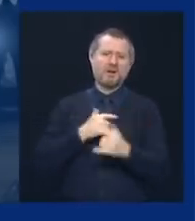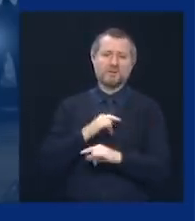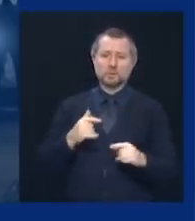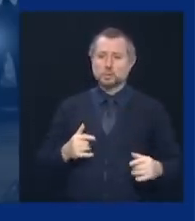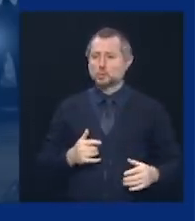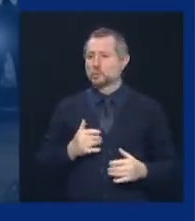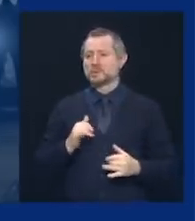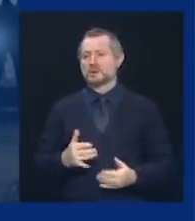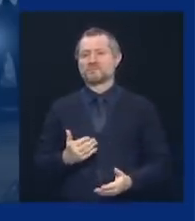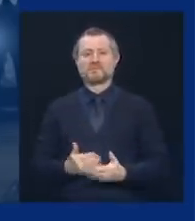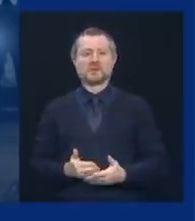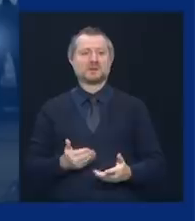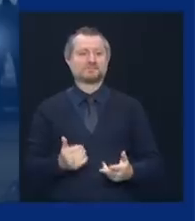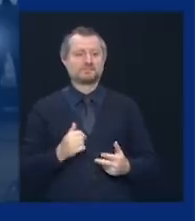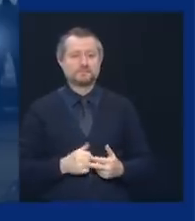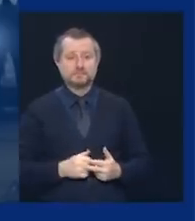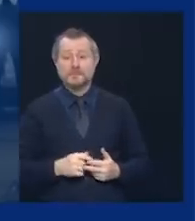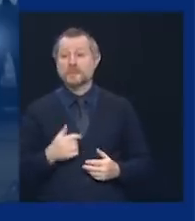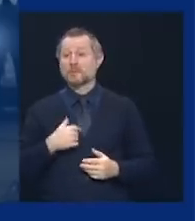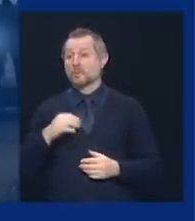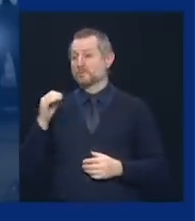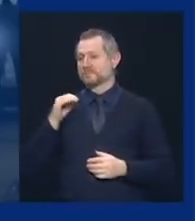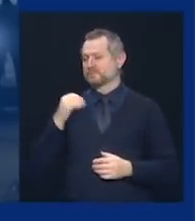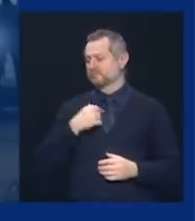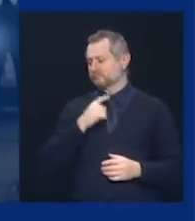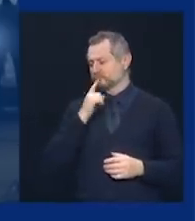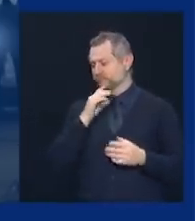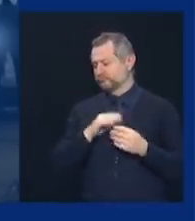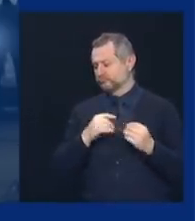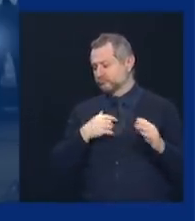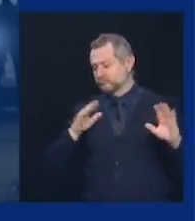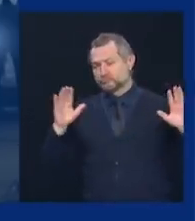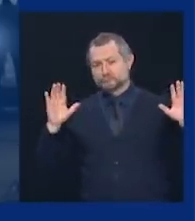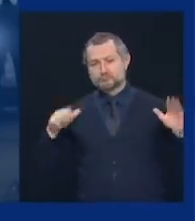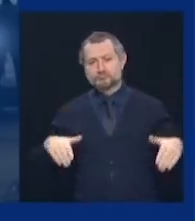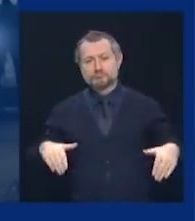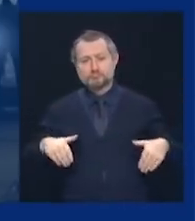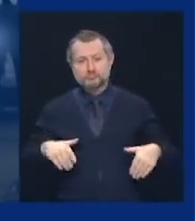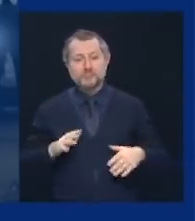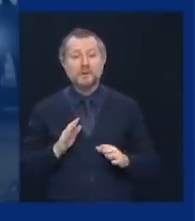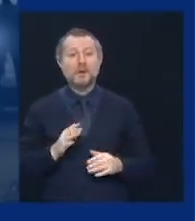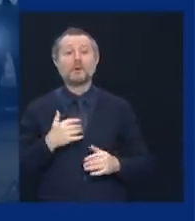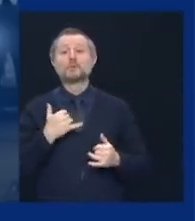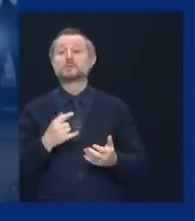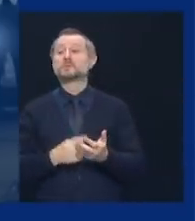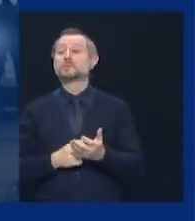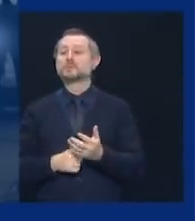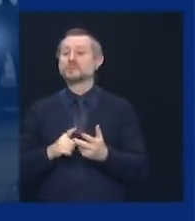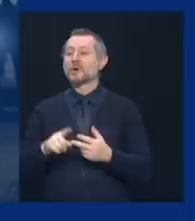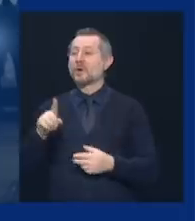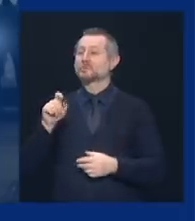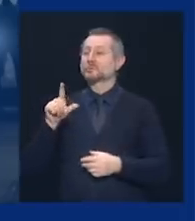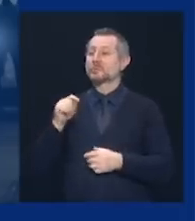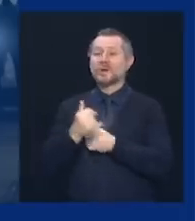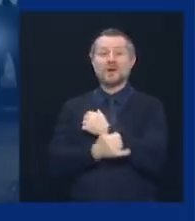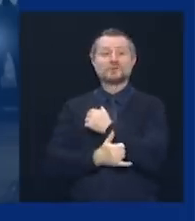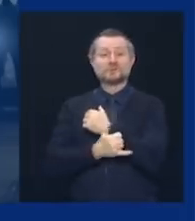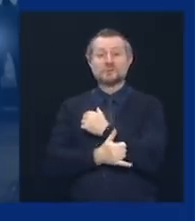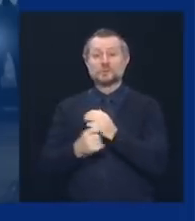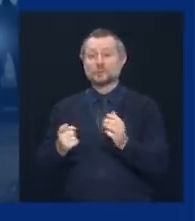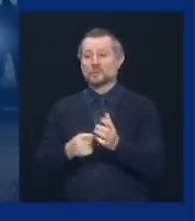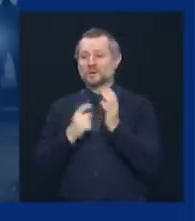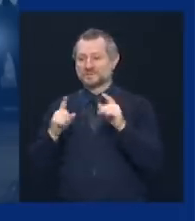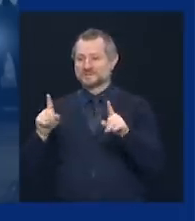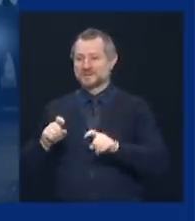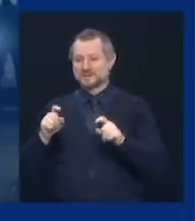fact. It's not a personal opinion. 120 countries now require testing before people leave the